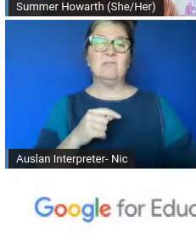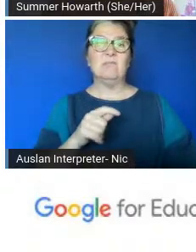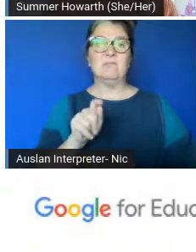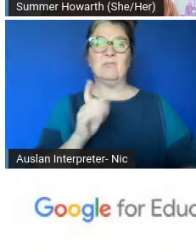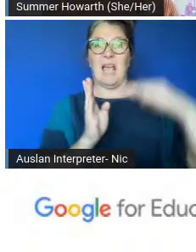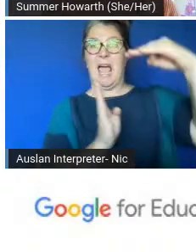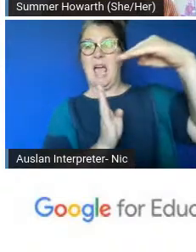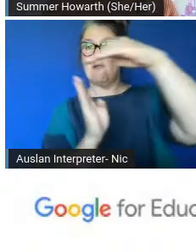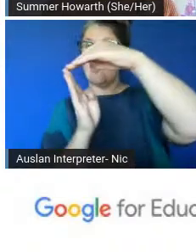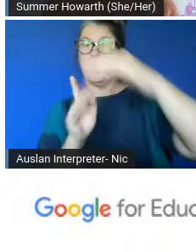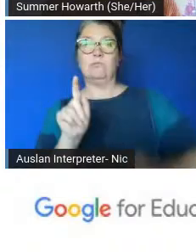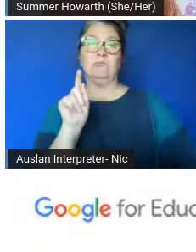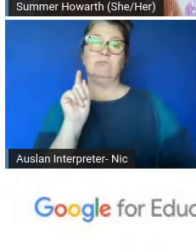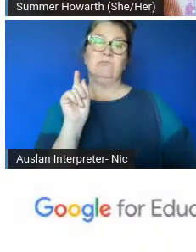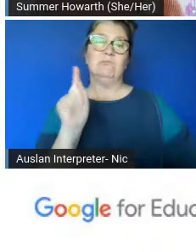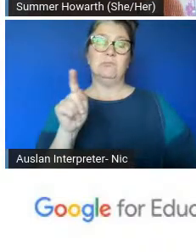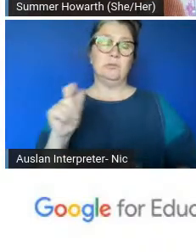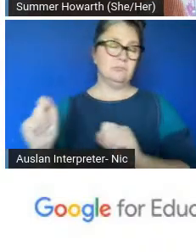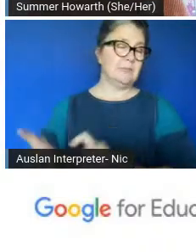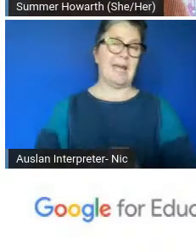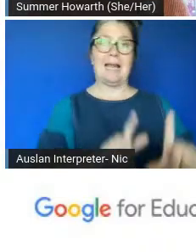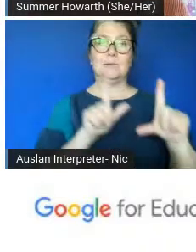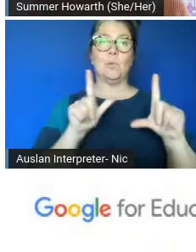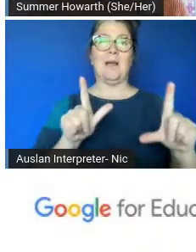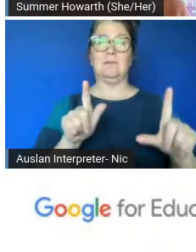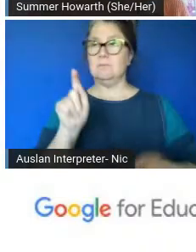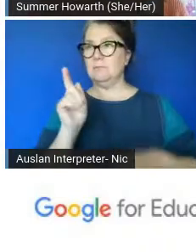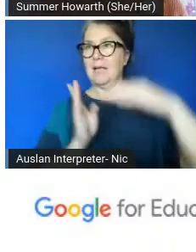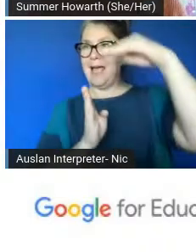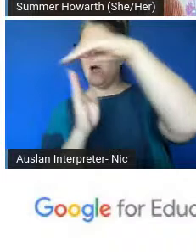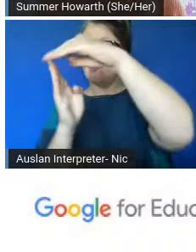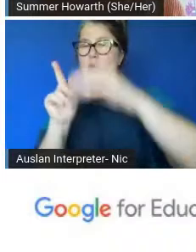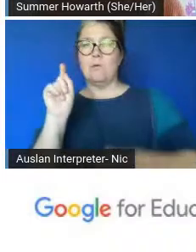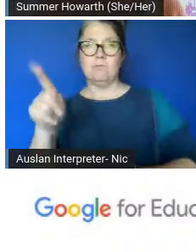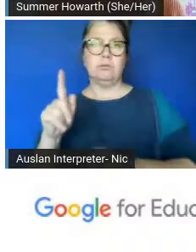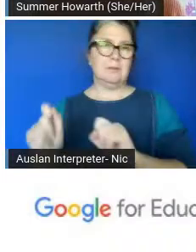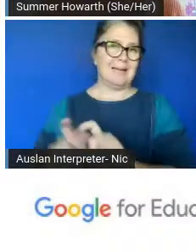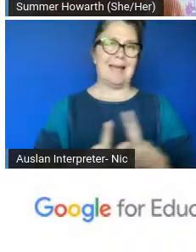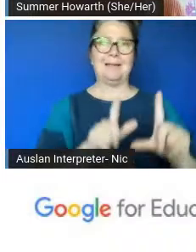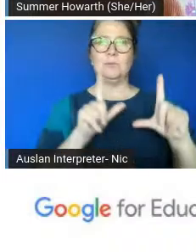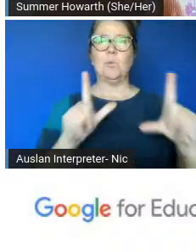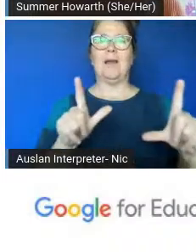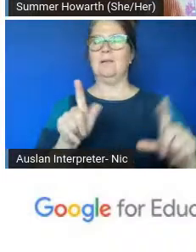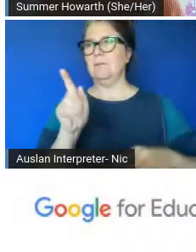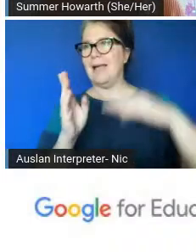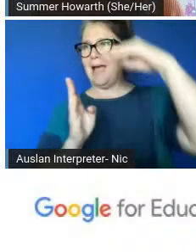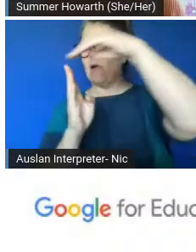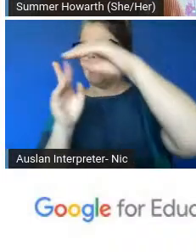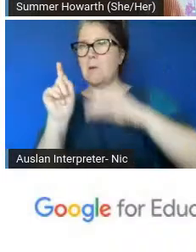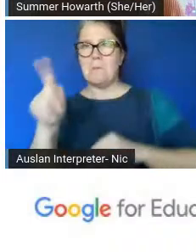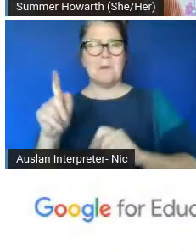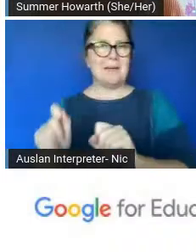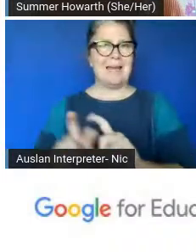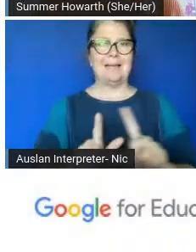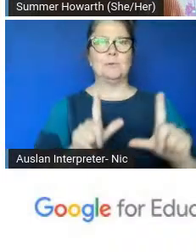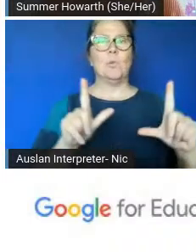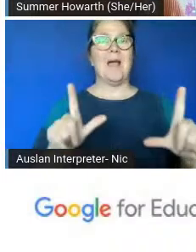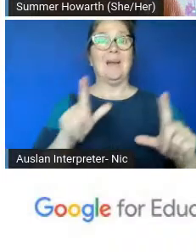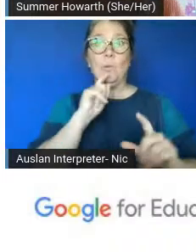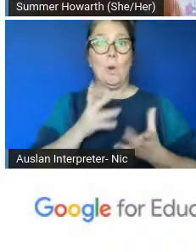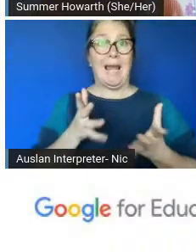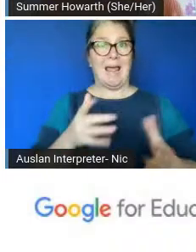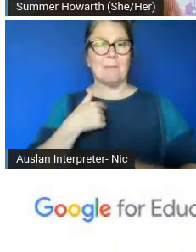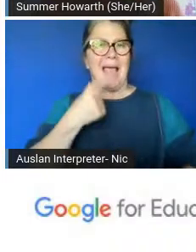this class, so it's pretty big, but I can scroll through. And what that lets me do is look at each individual's